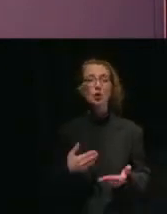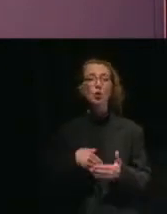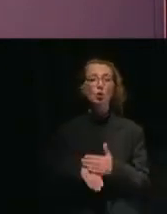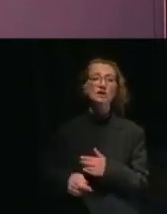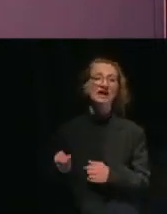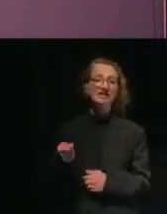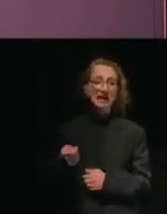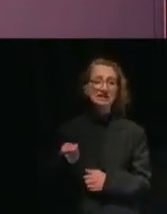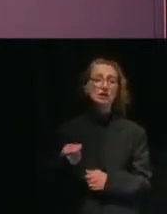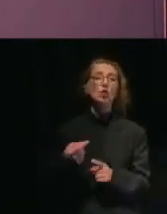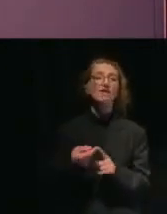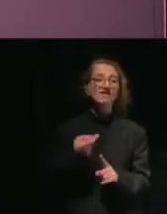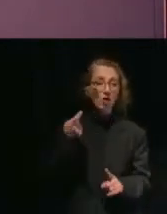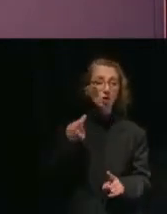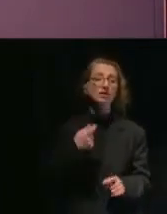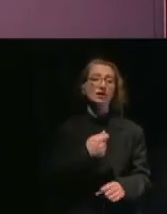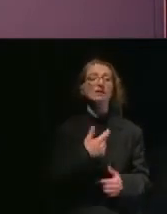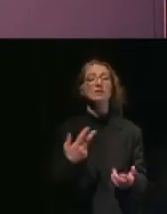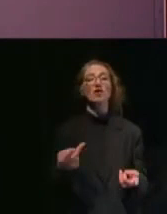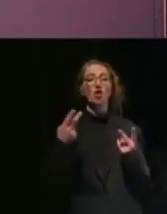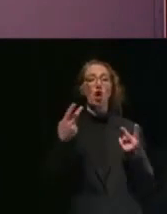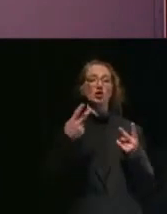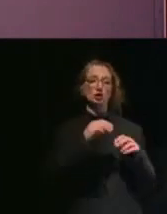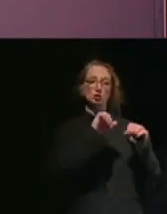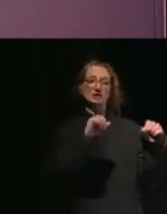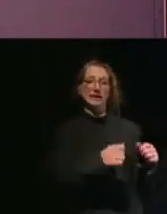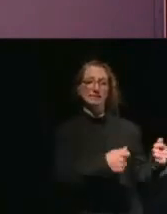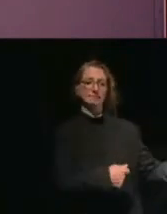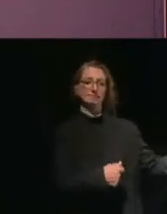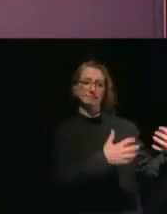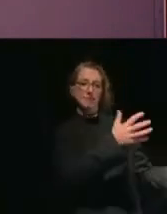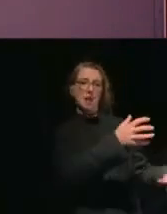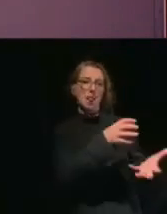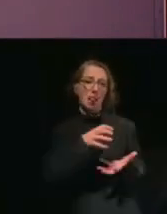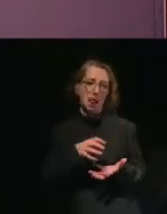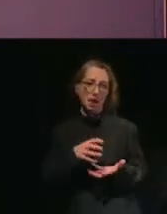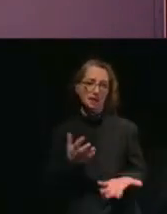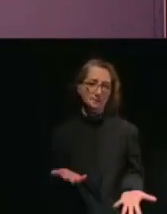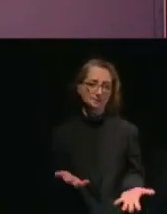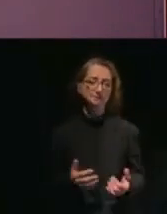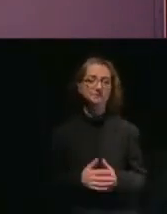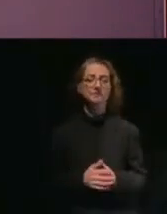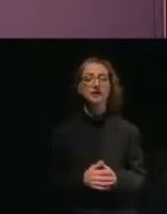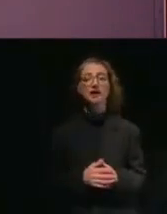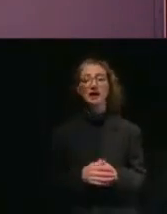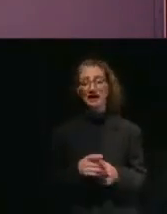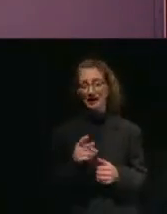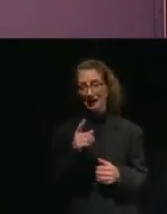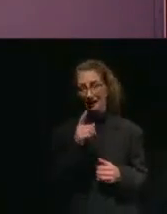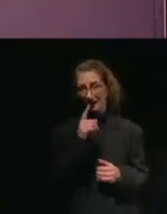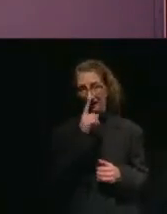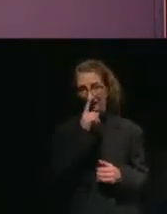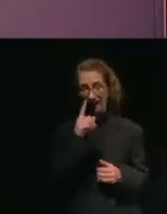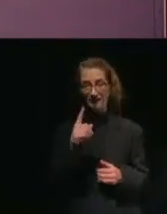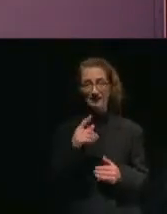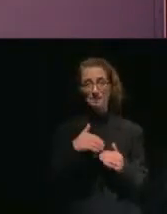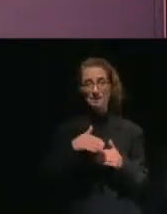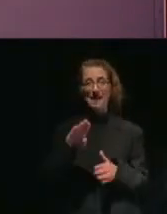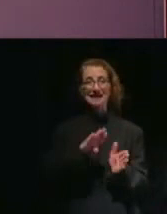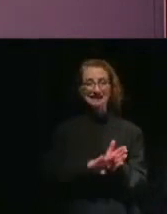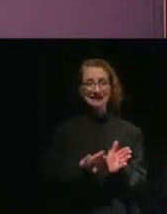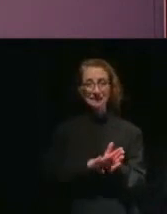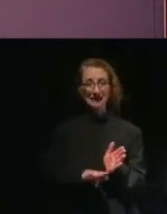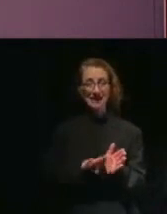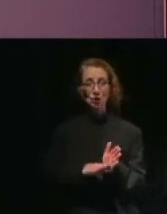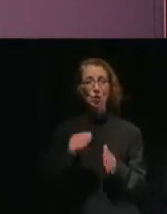And this shows us again how underfinanced the system is. We see that the social situation becomes